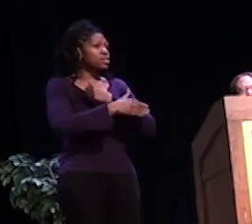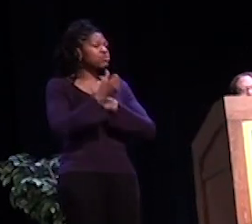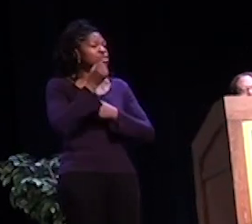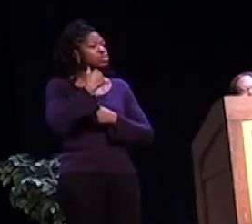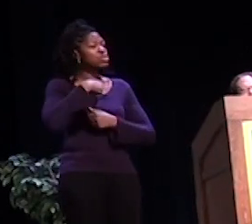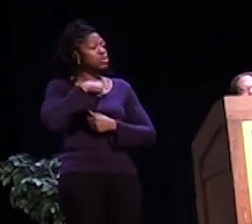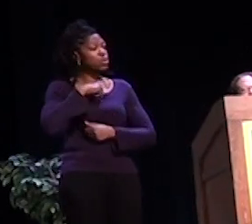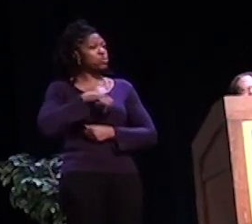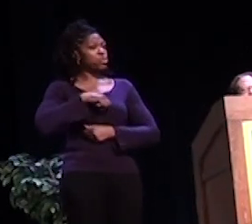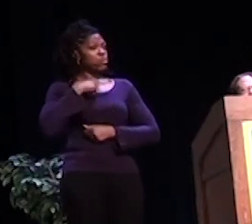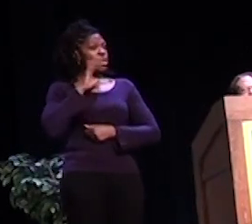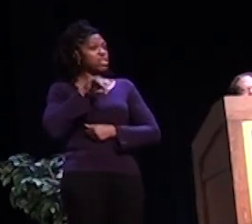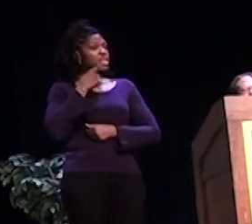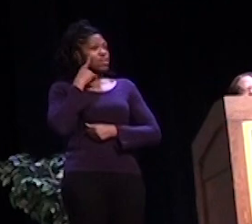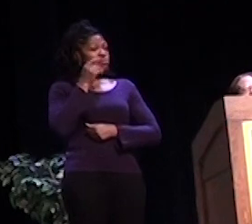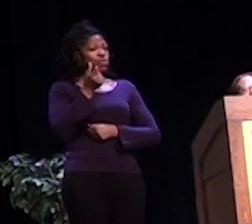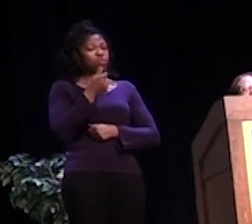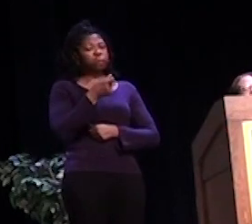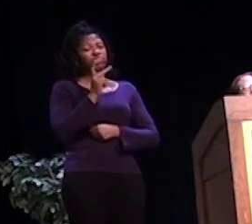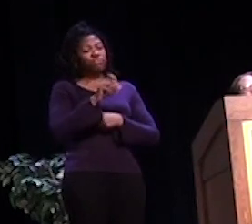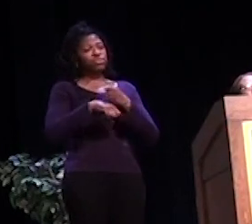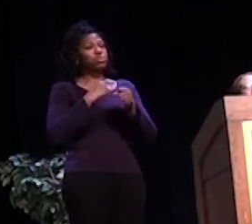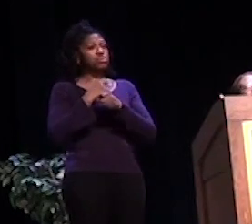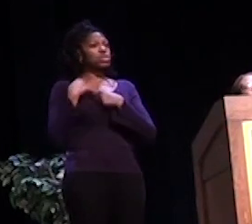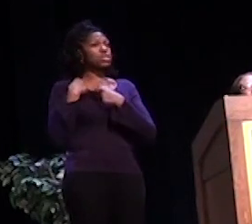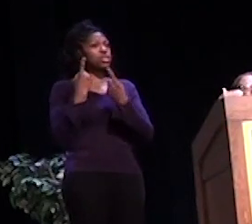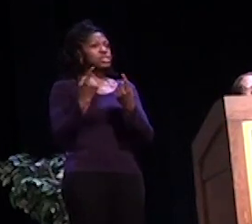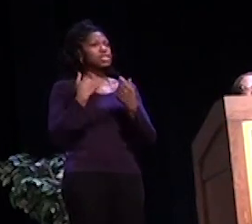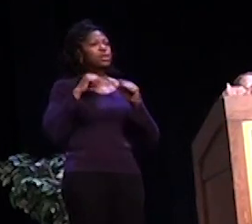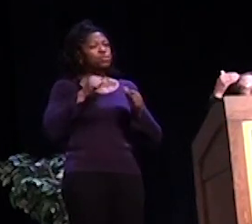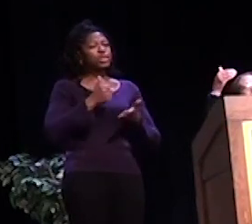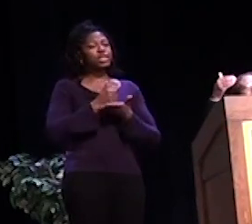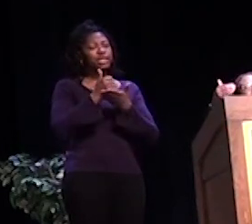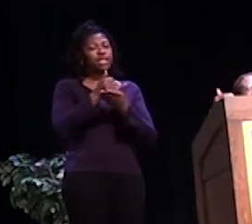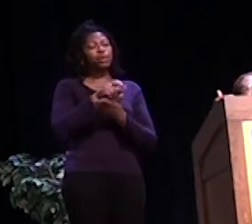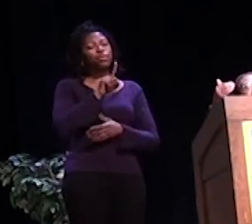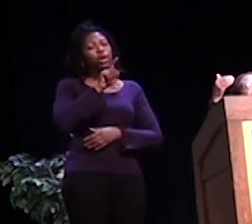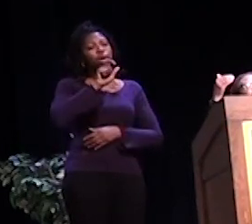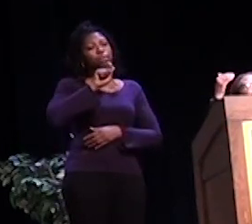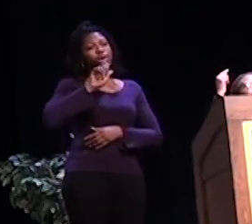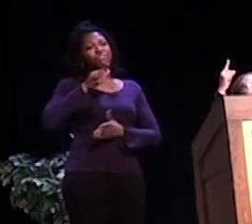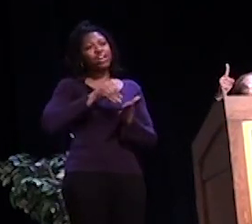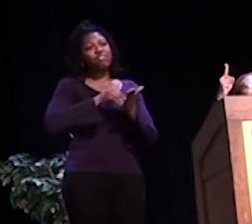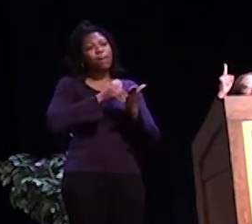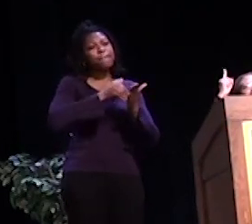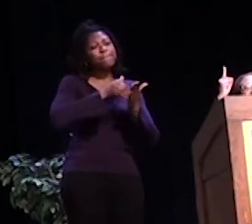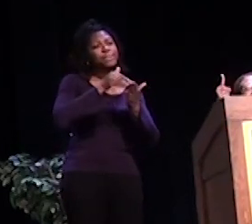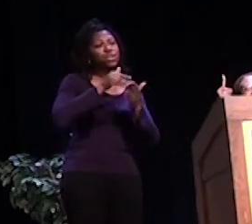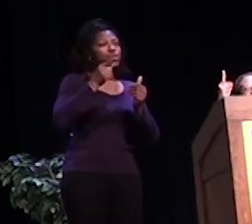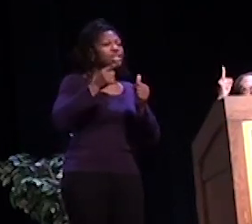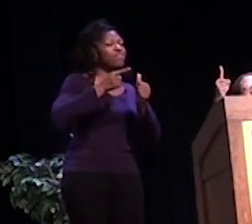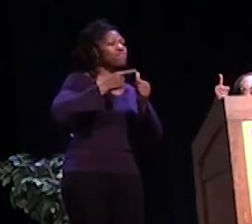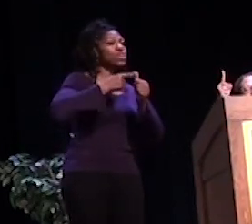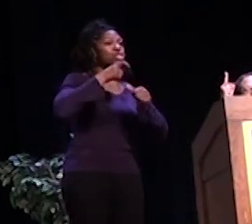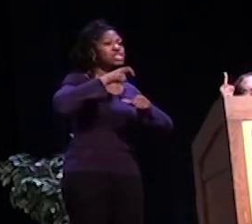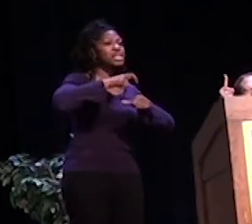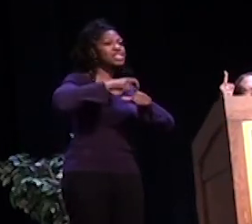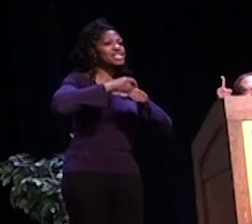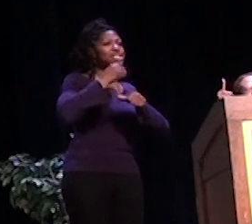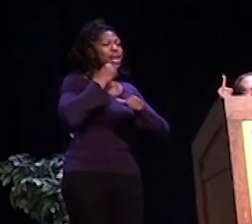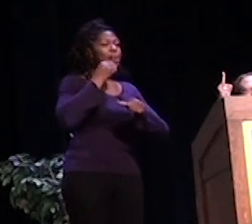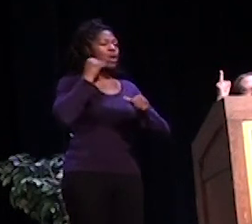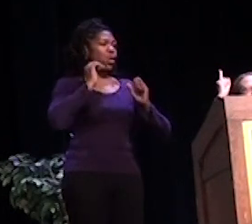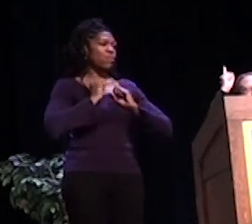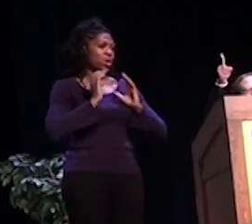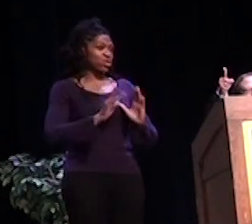over the past couple of years, we've been able to help 1.5 million first-time homeowners in